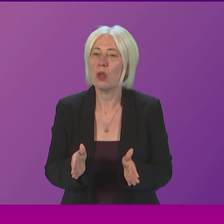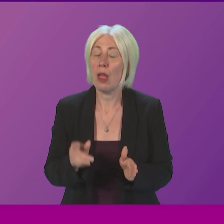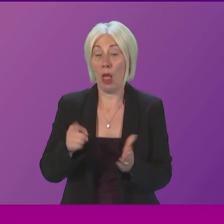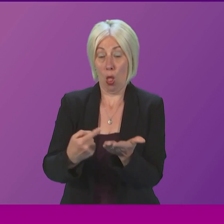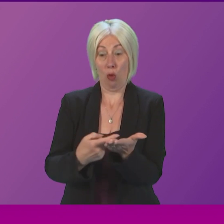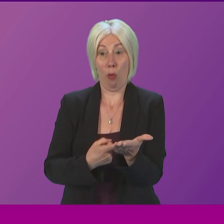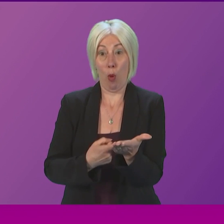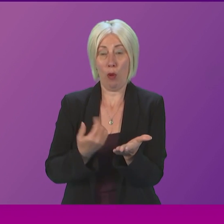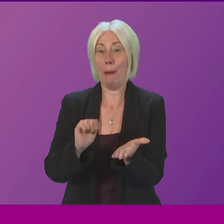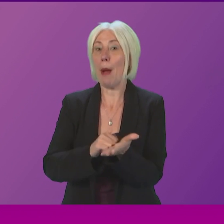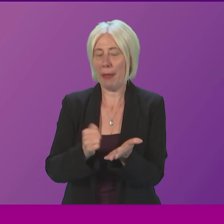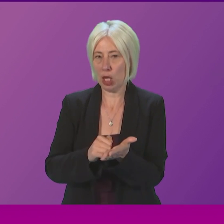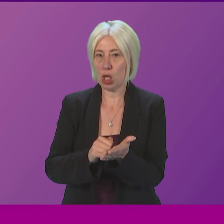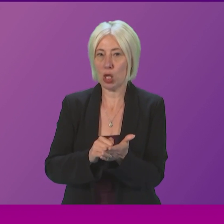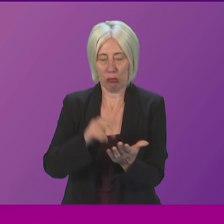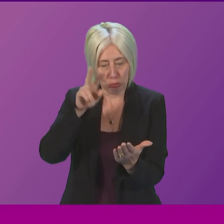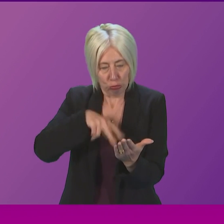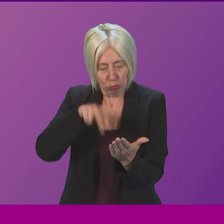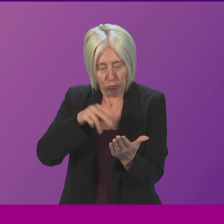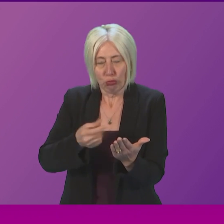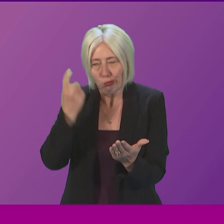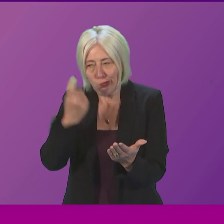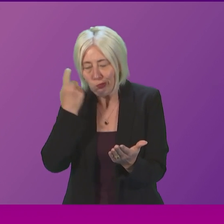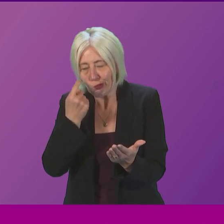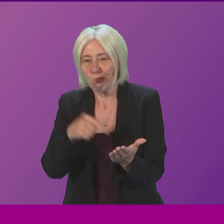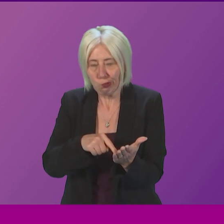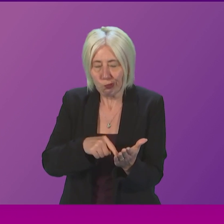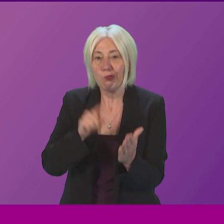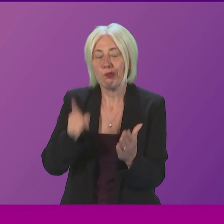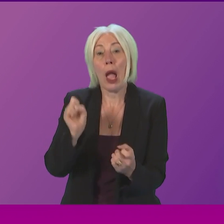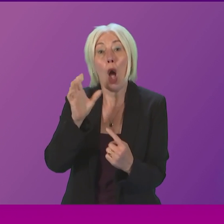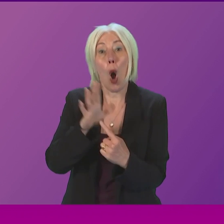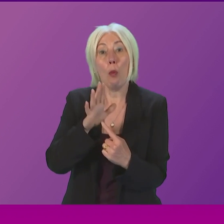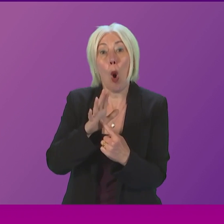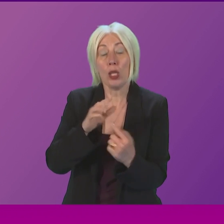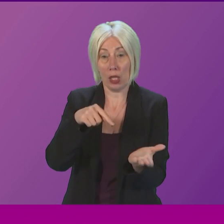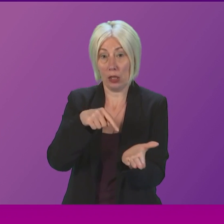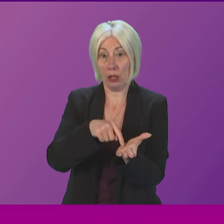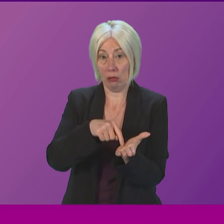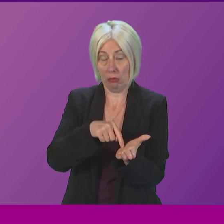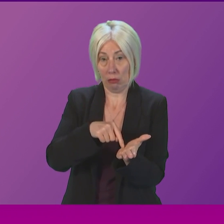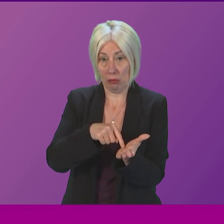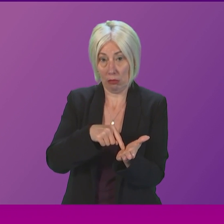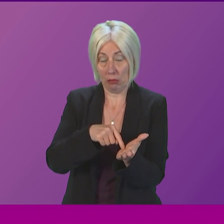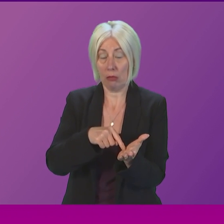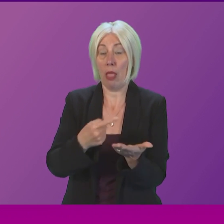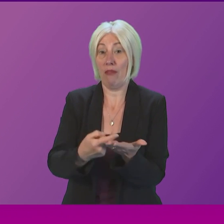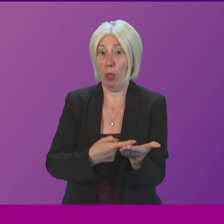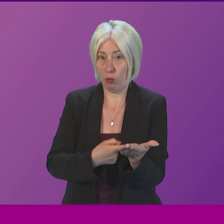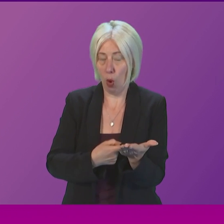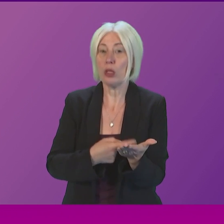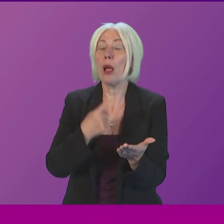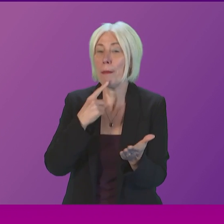report has been published. We will give it full and due consideration. What is important within that Oversight Board